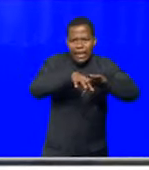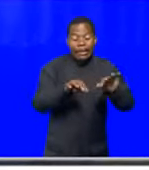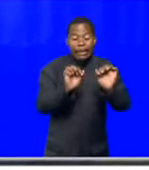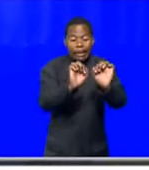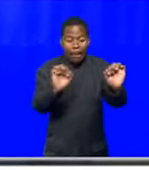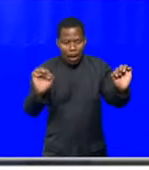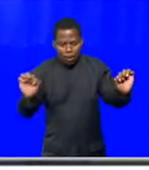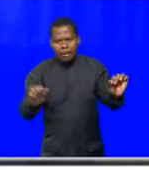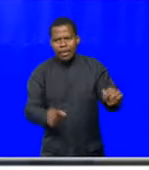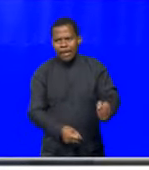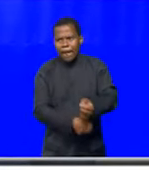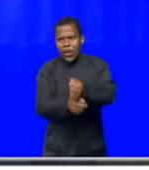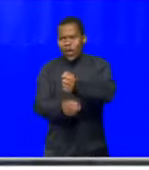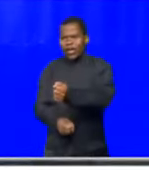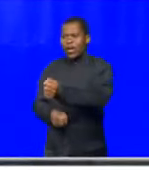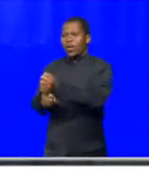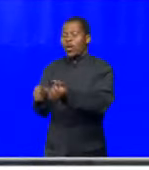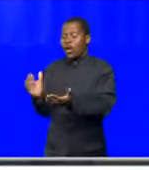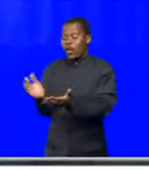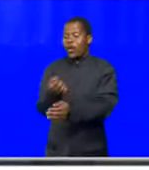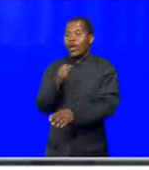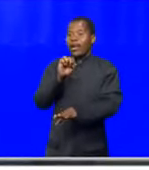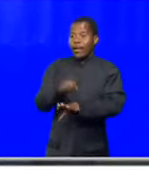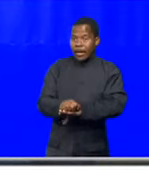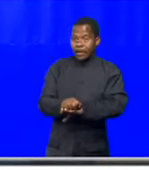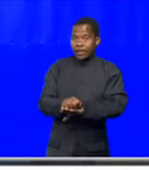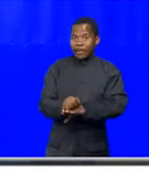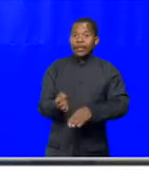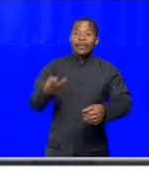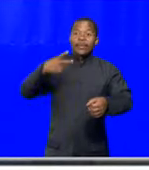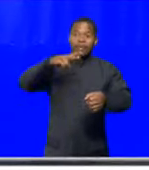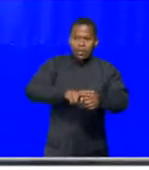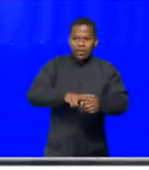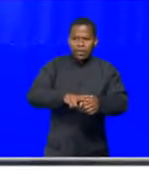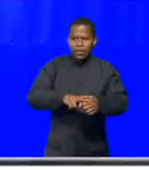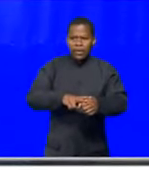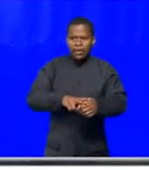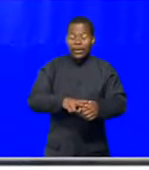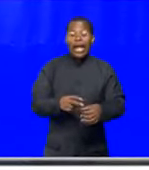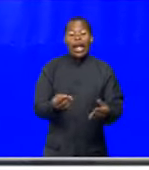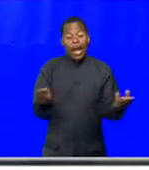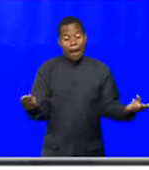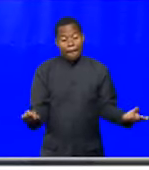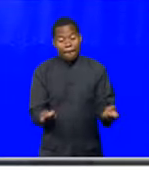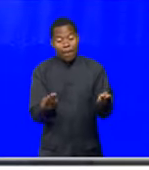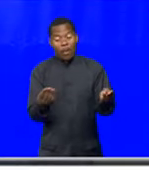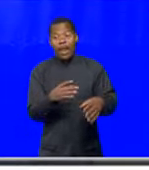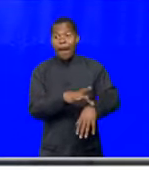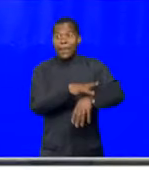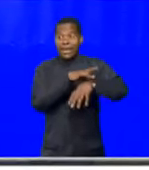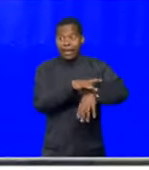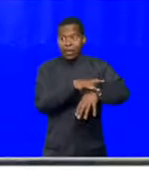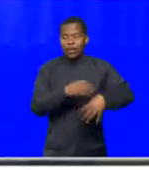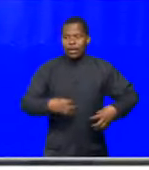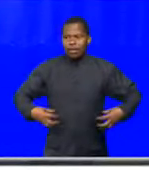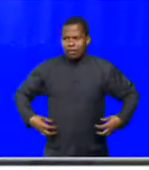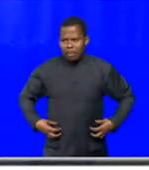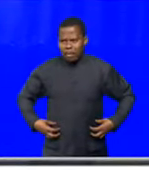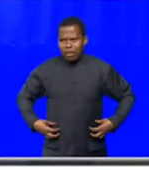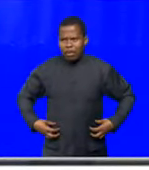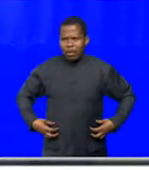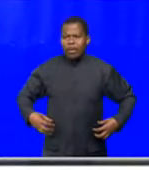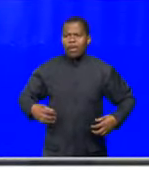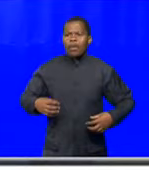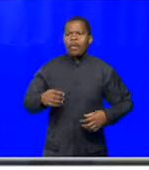families. A majority of kidney or renal patients in the Kingdom of Eswatini